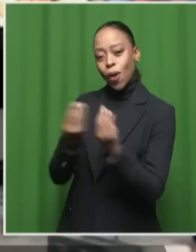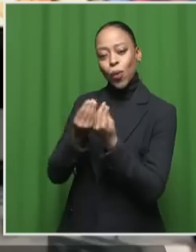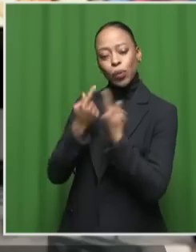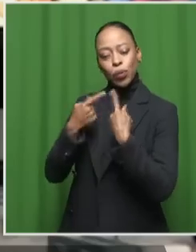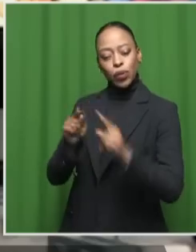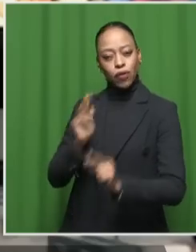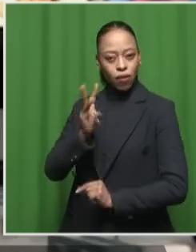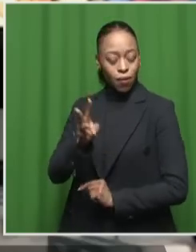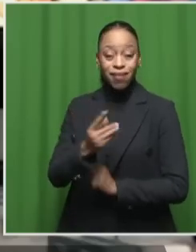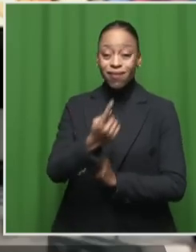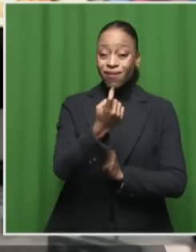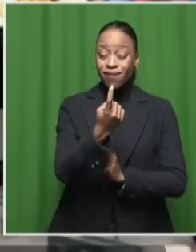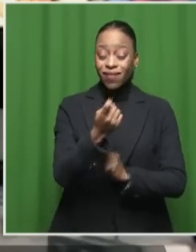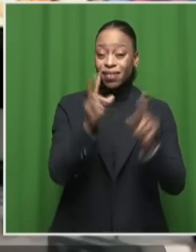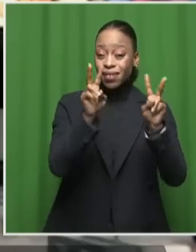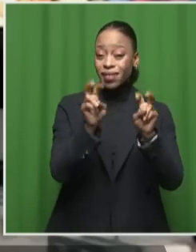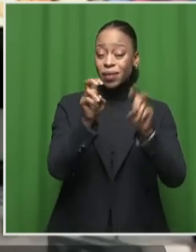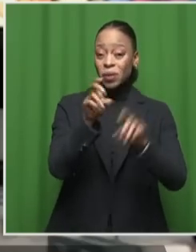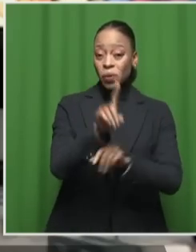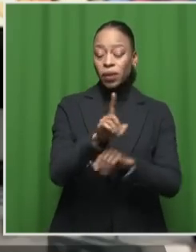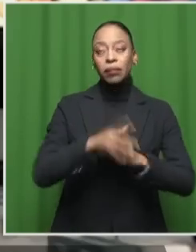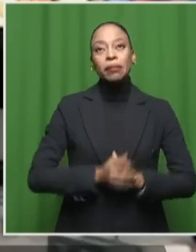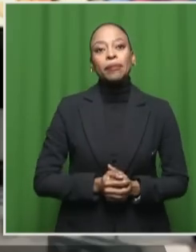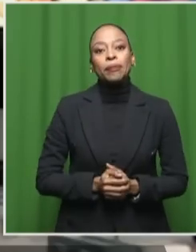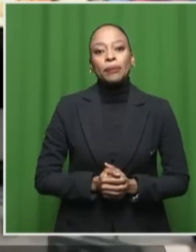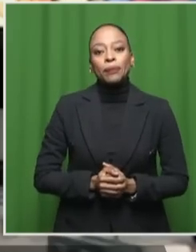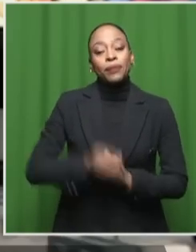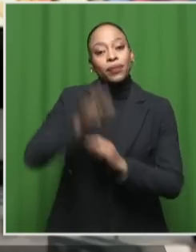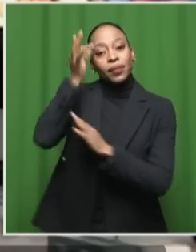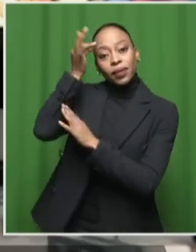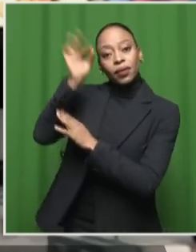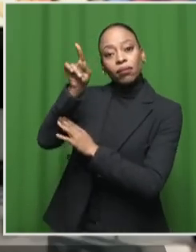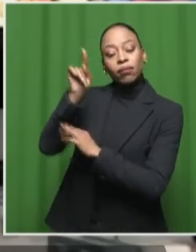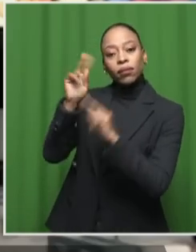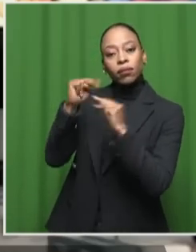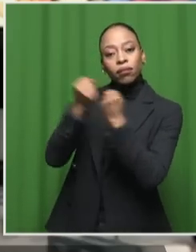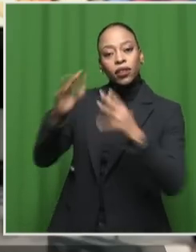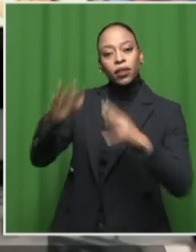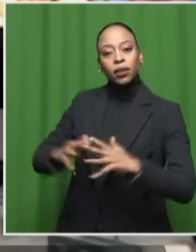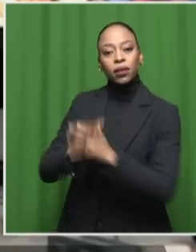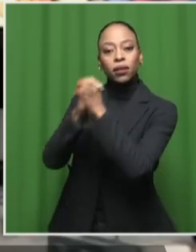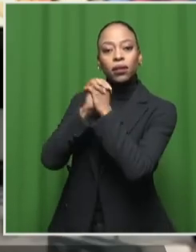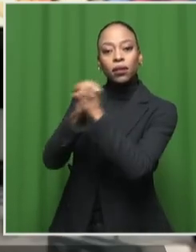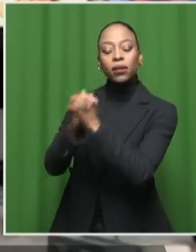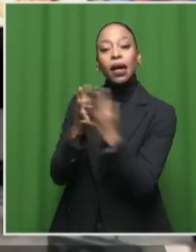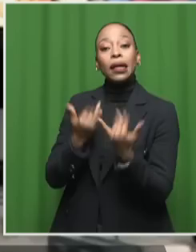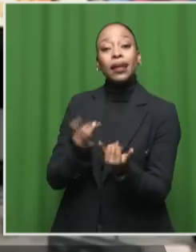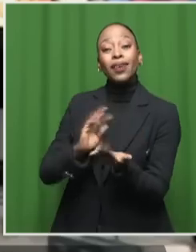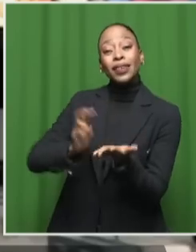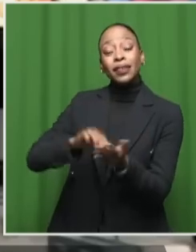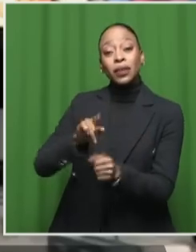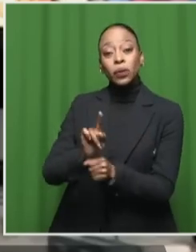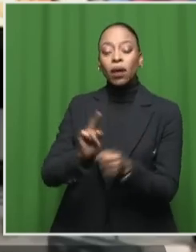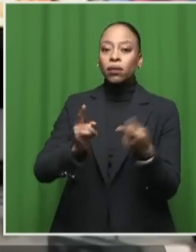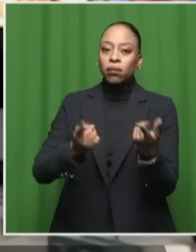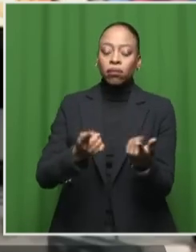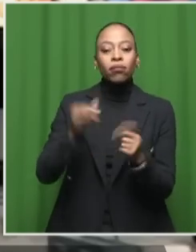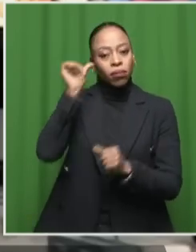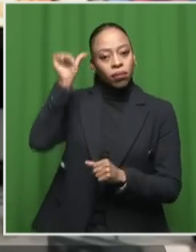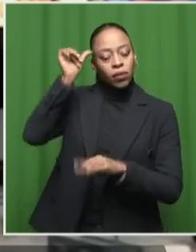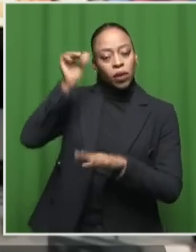first issue is that the government of national unity now will require a degree of